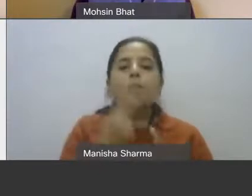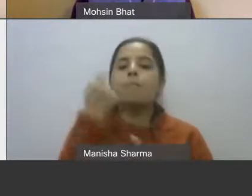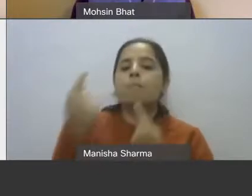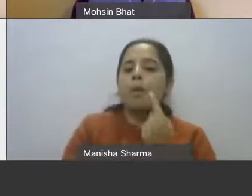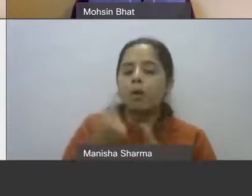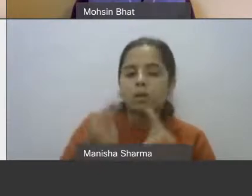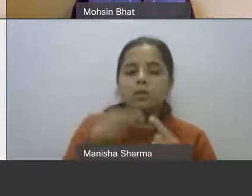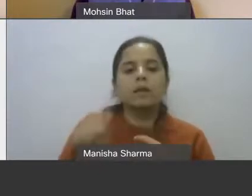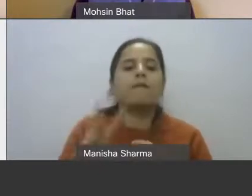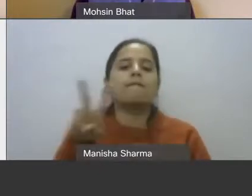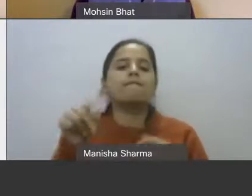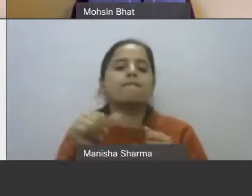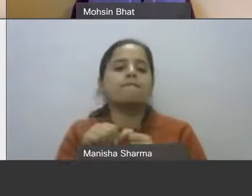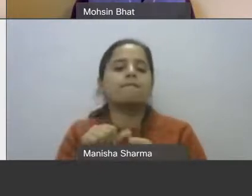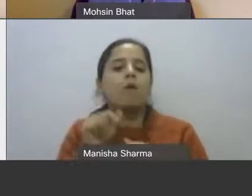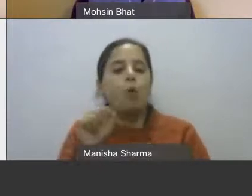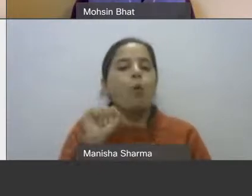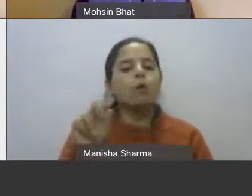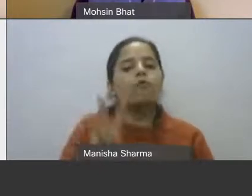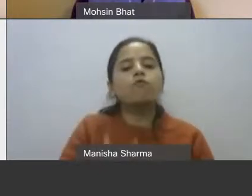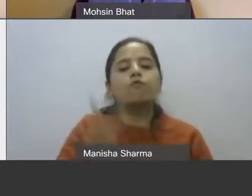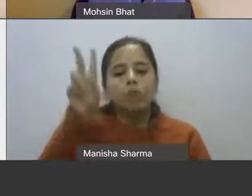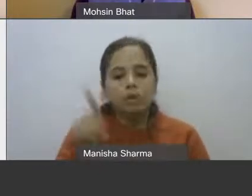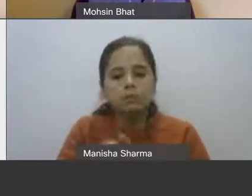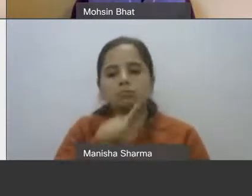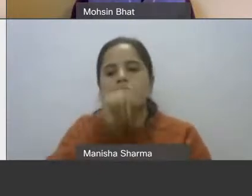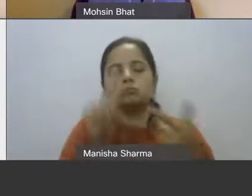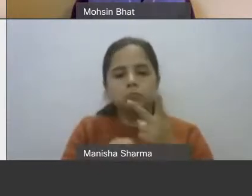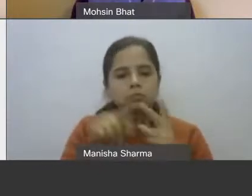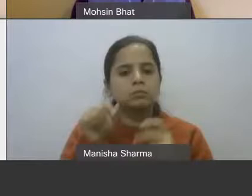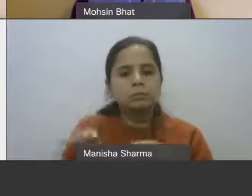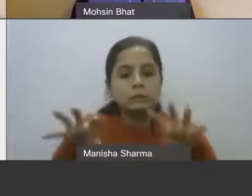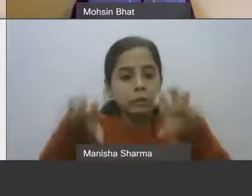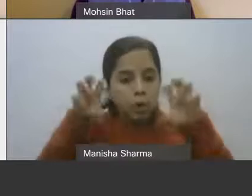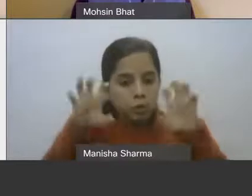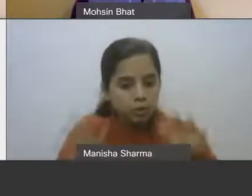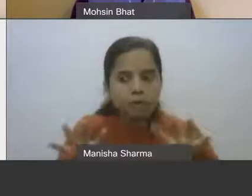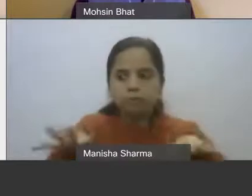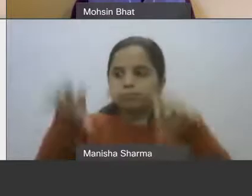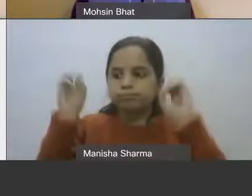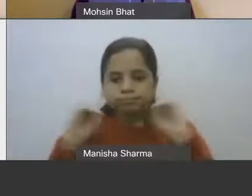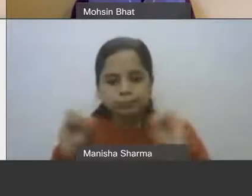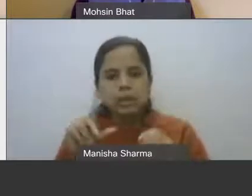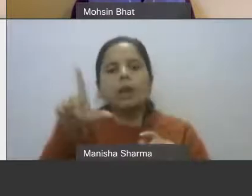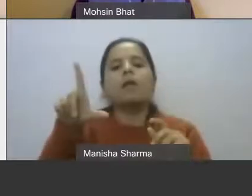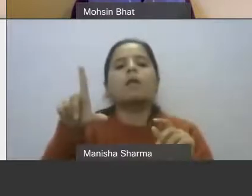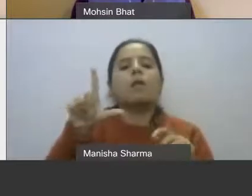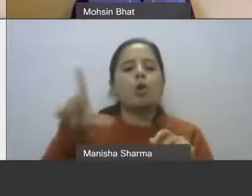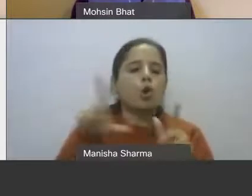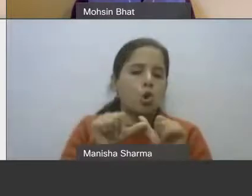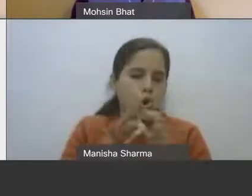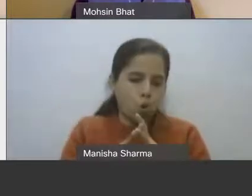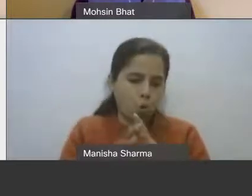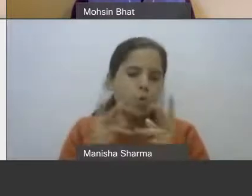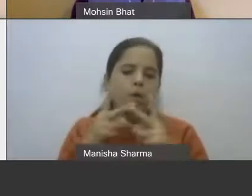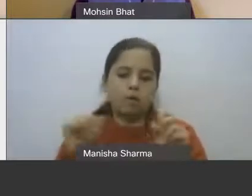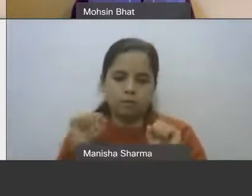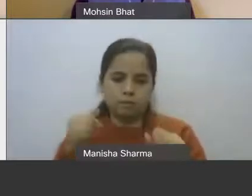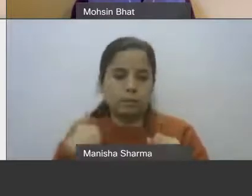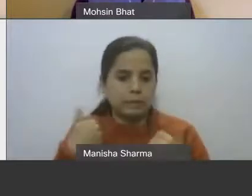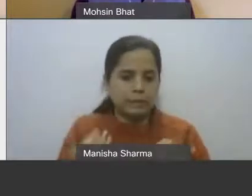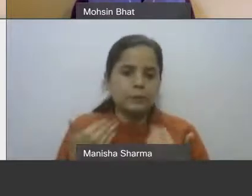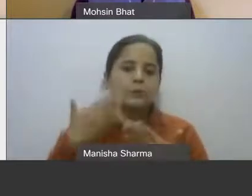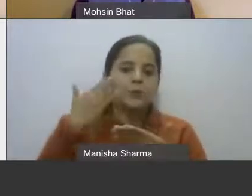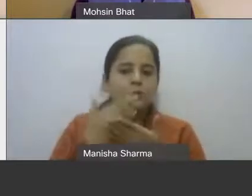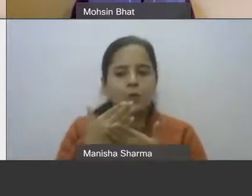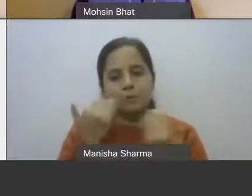of equality on the one hand, and is unconstitutional for legal reasons on the other. I will stop with